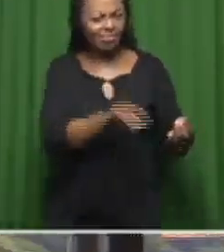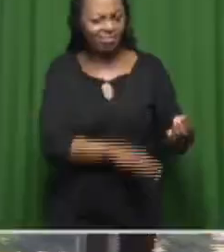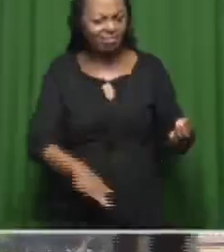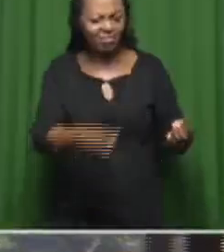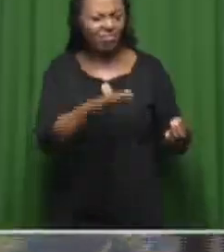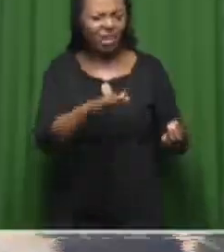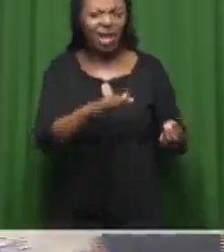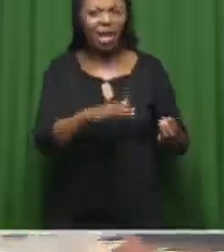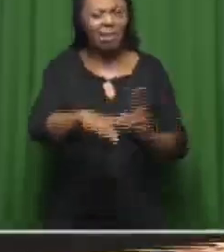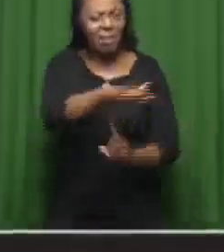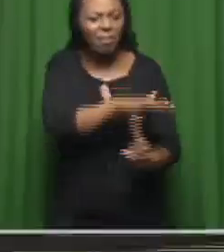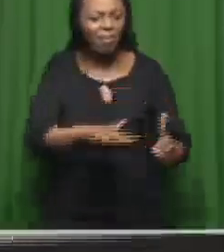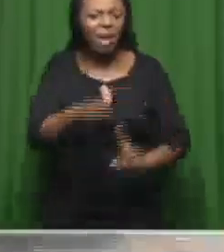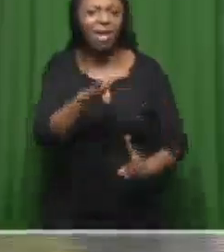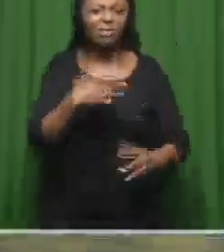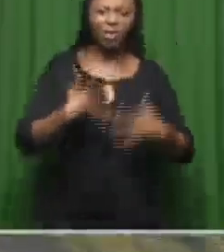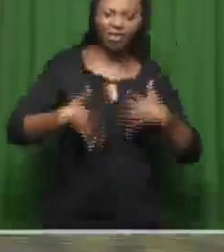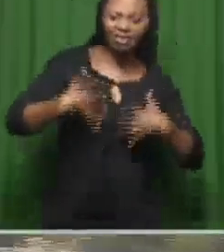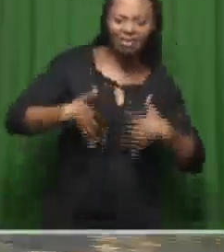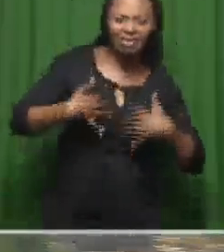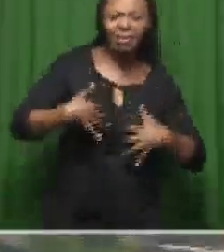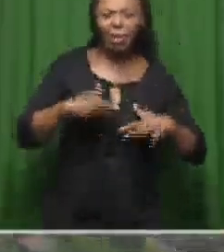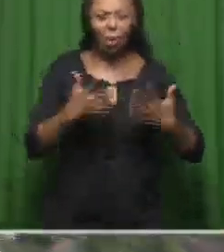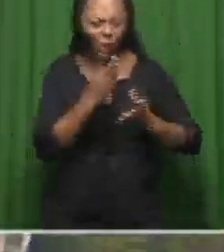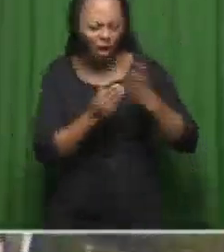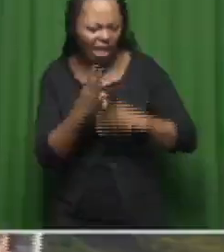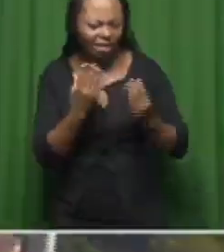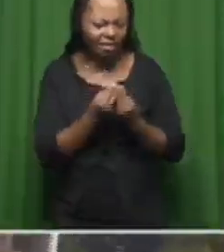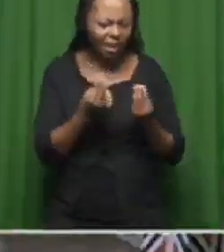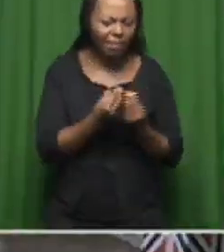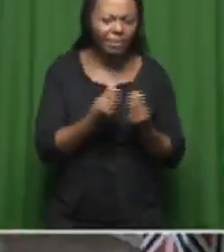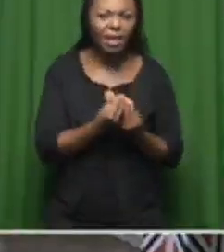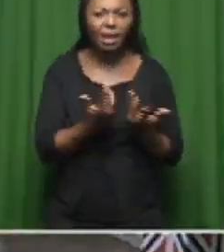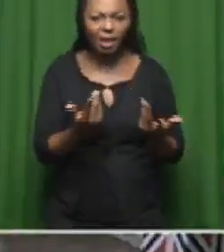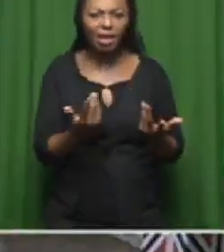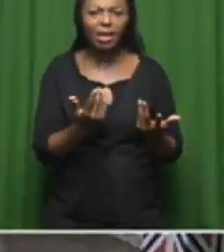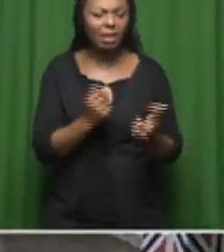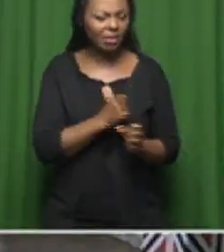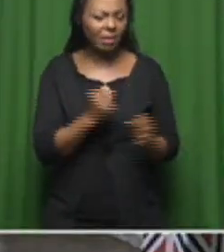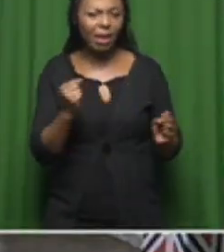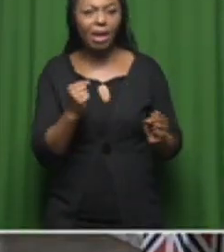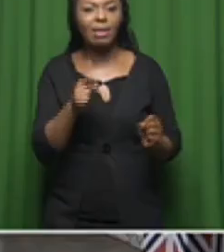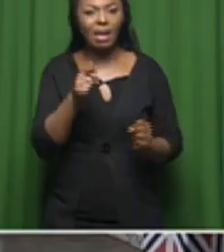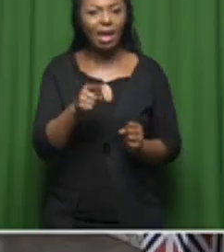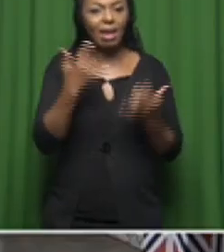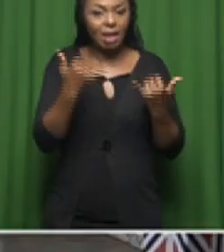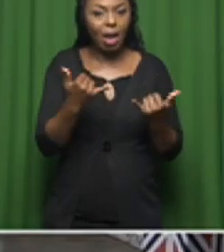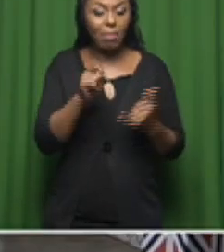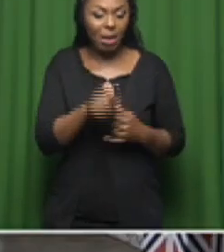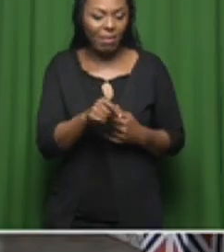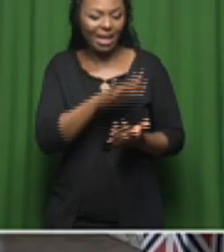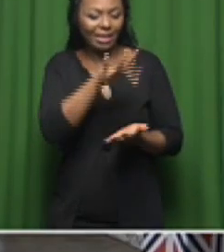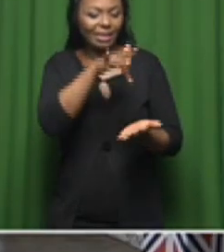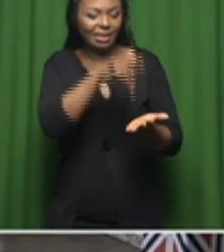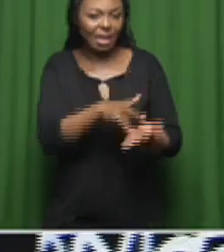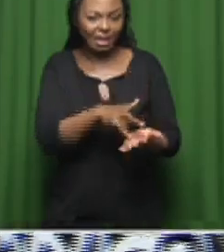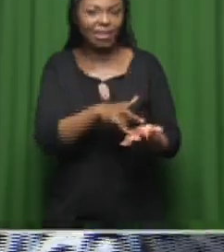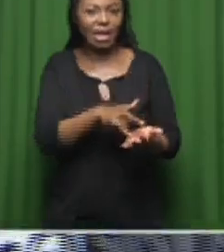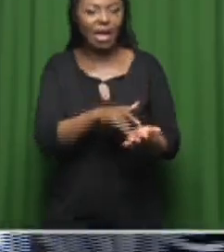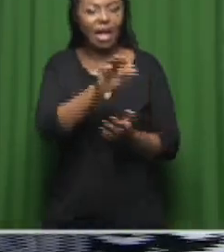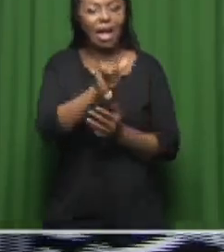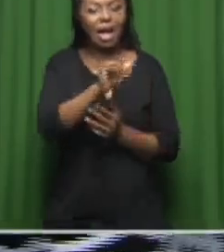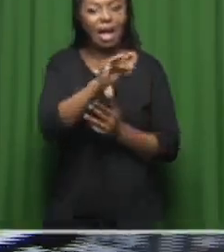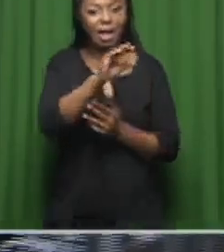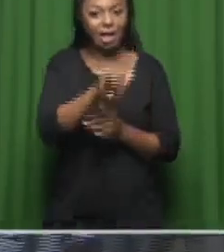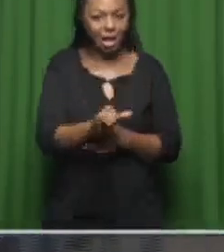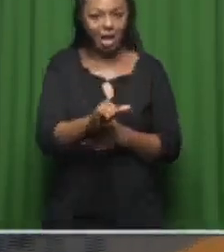spend their time and learn something from it. So he decided to put an arcade game center, which is this space that we're in here, an arcade game center